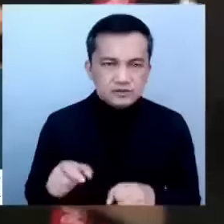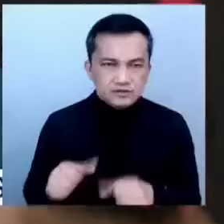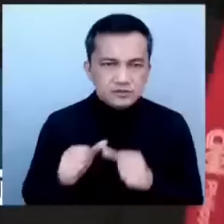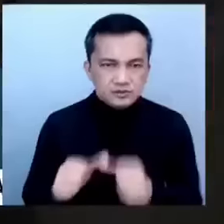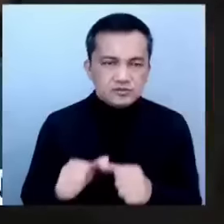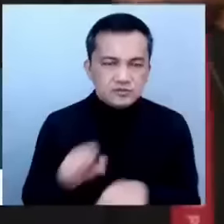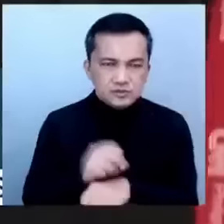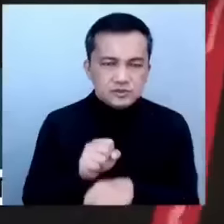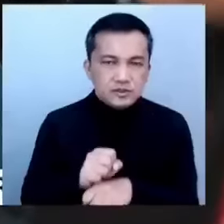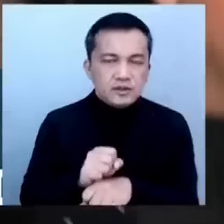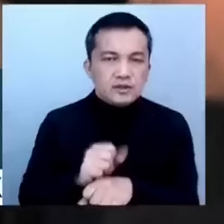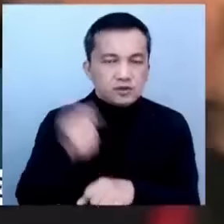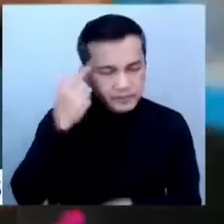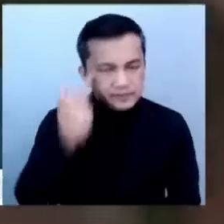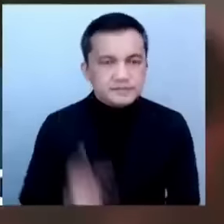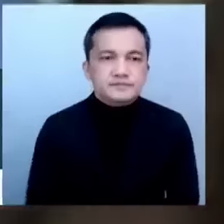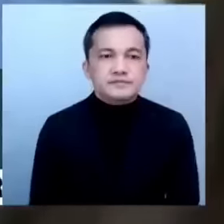office.